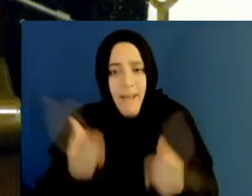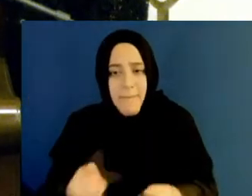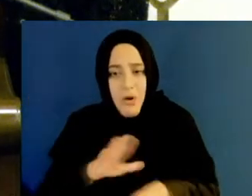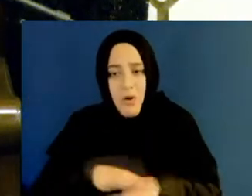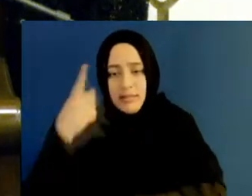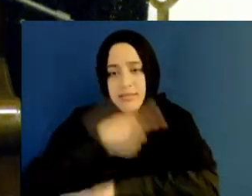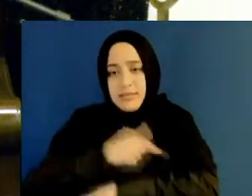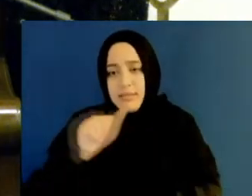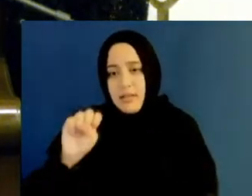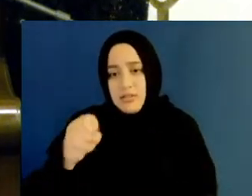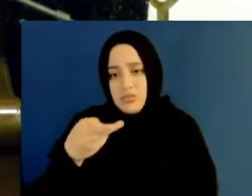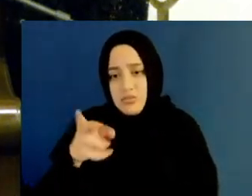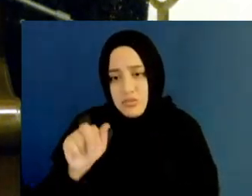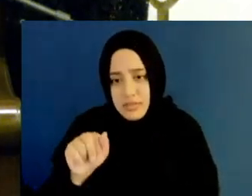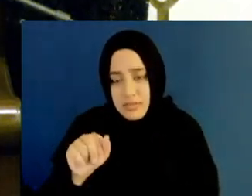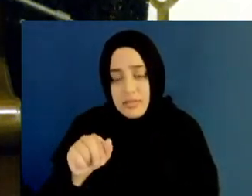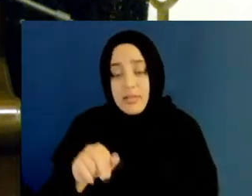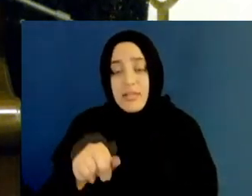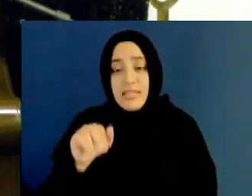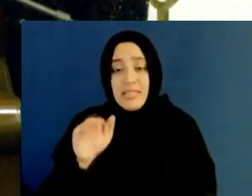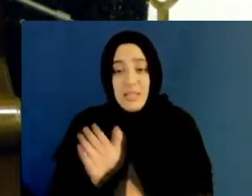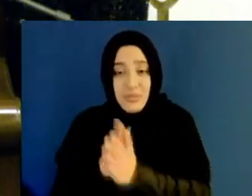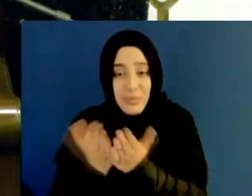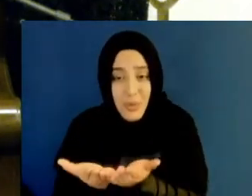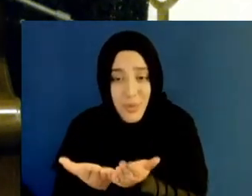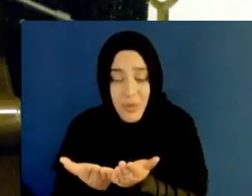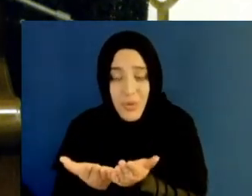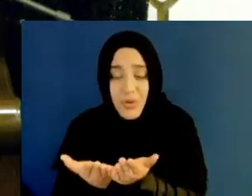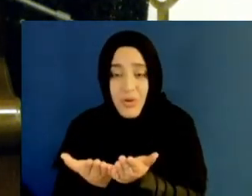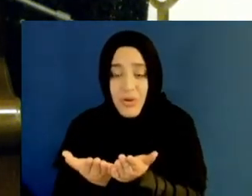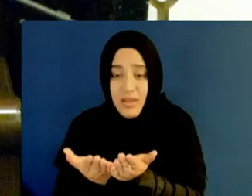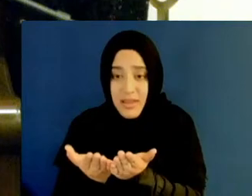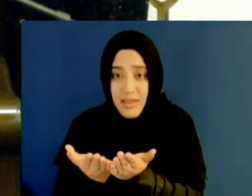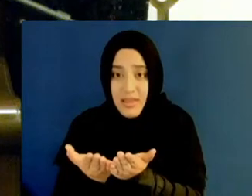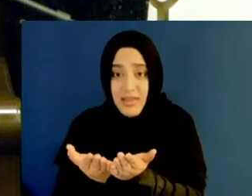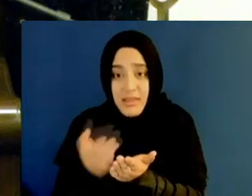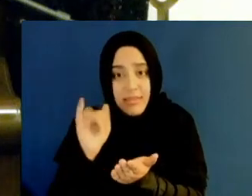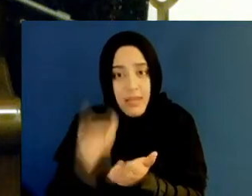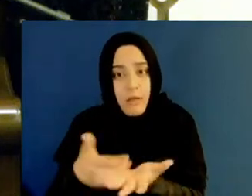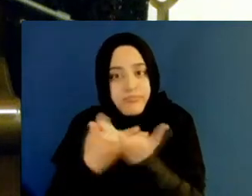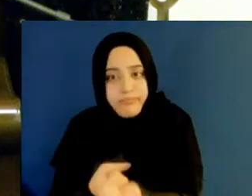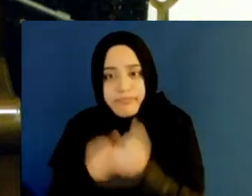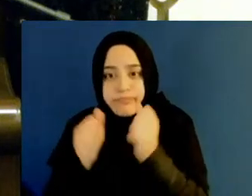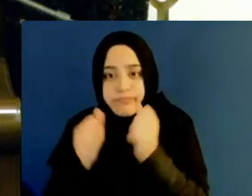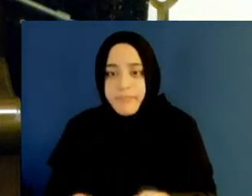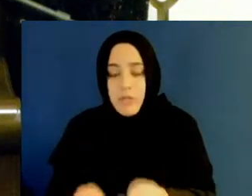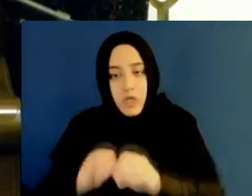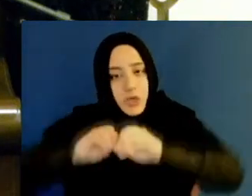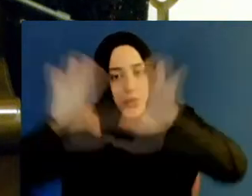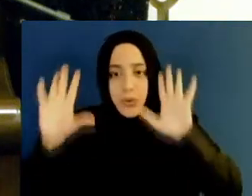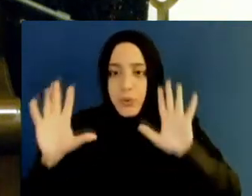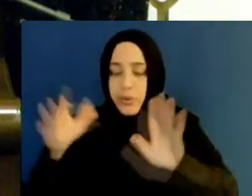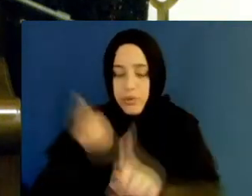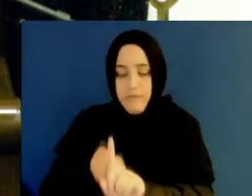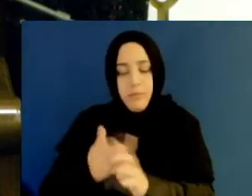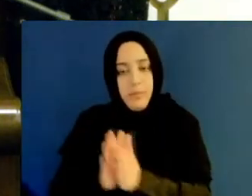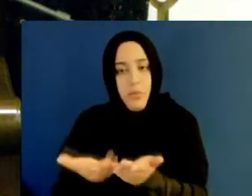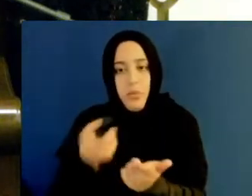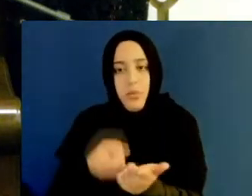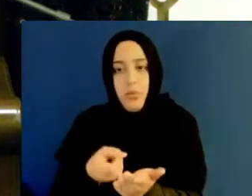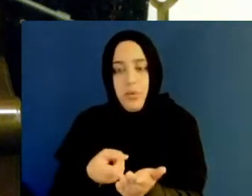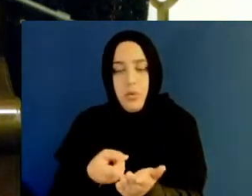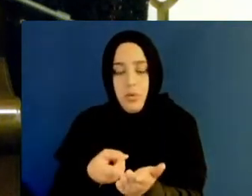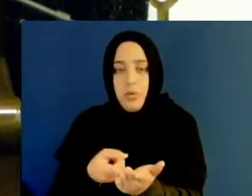Text sarih, text which is absolutely apparent. Qad hadar al-kital, participated in